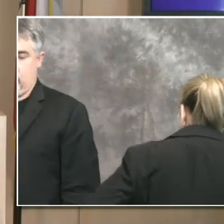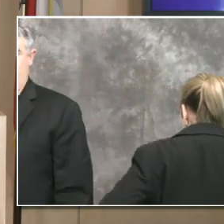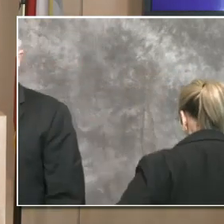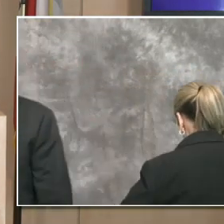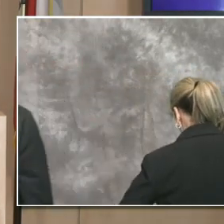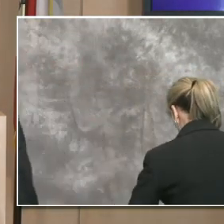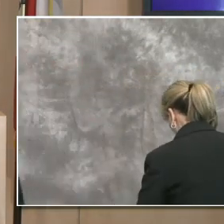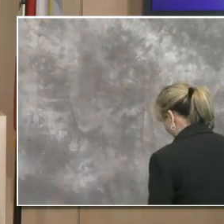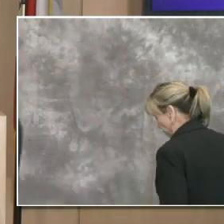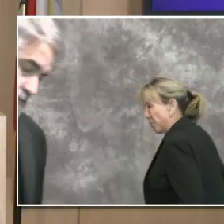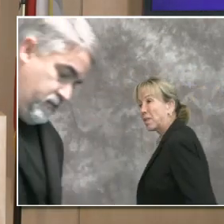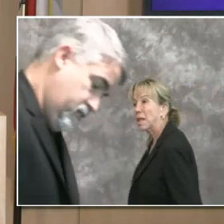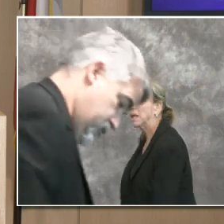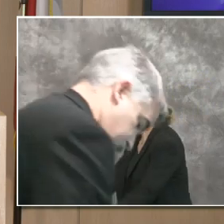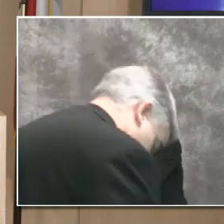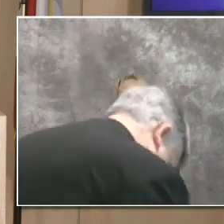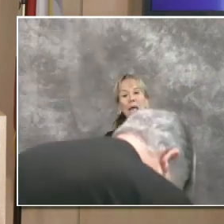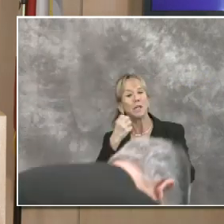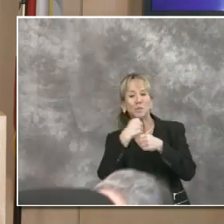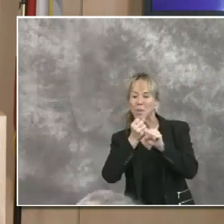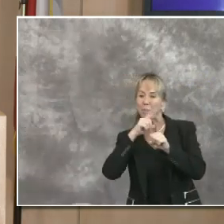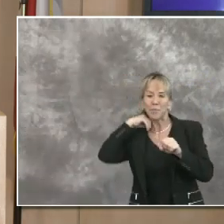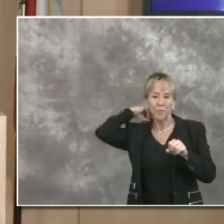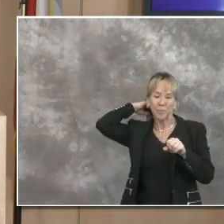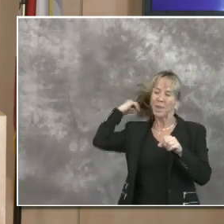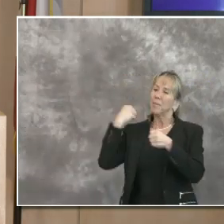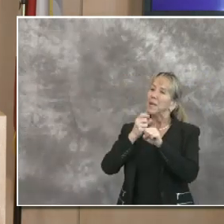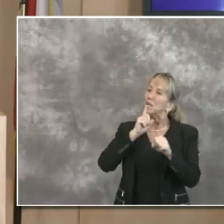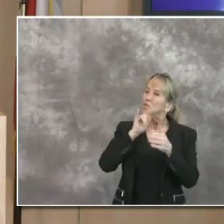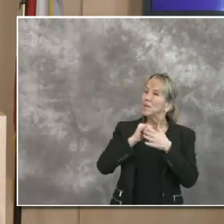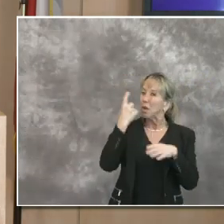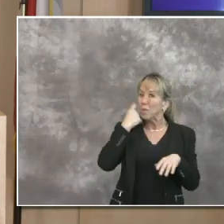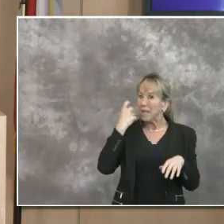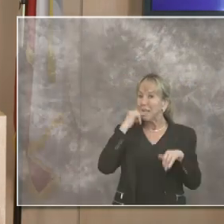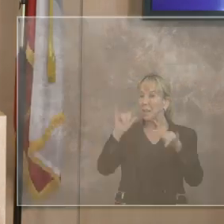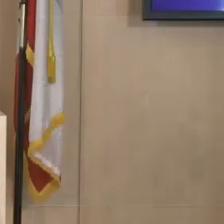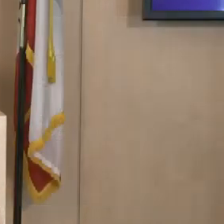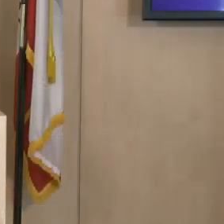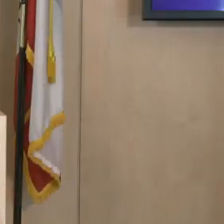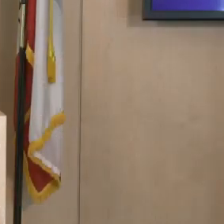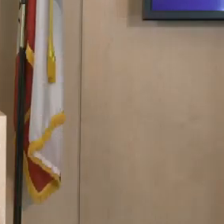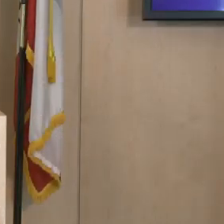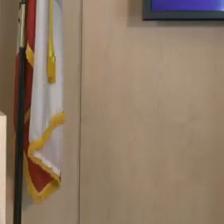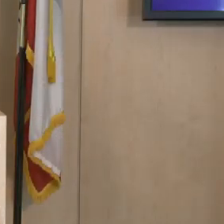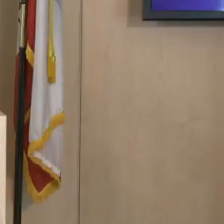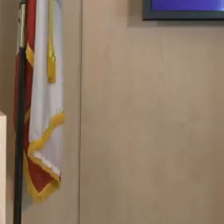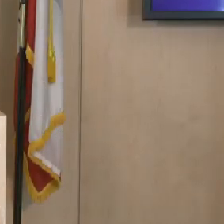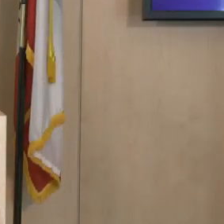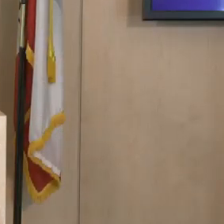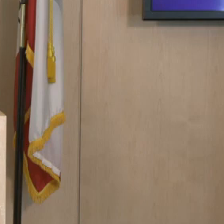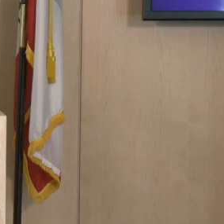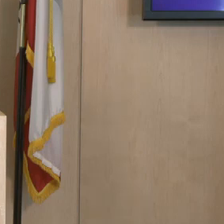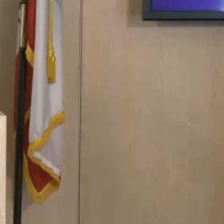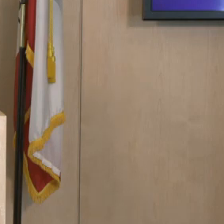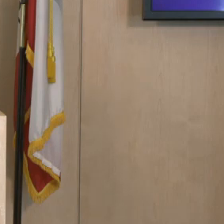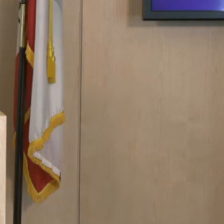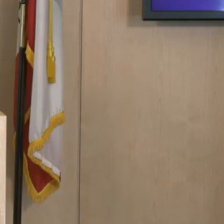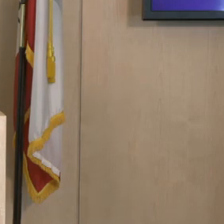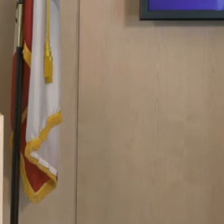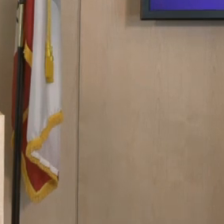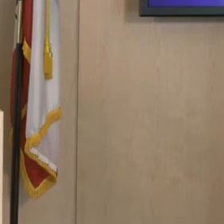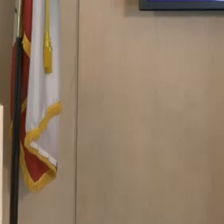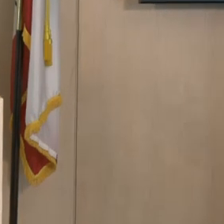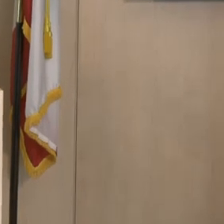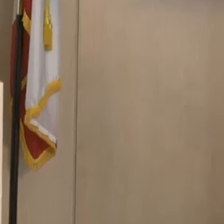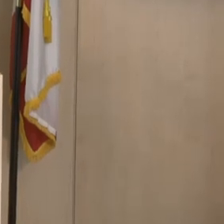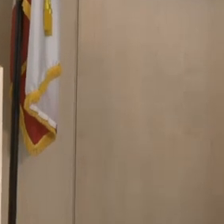any of those risk groups, anyone with pre-existing conditions, anyone who lives in a rural area, even those without symptoms, can call their doctor